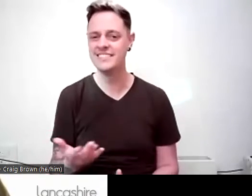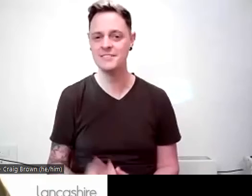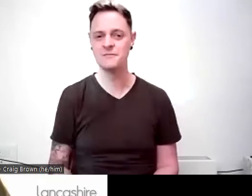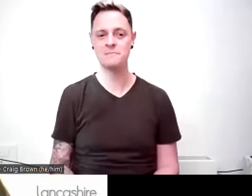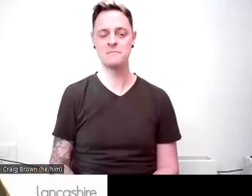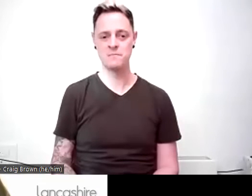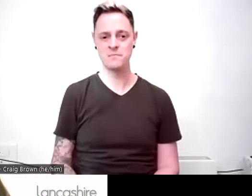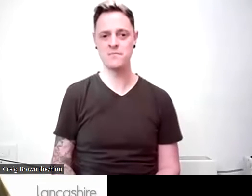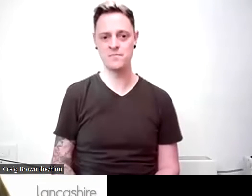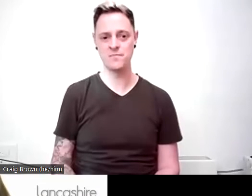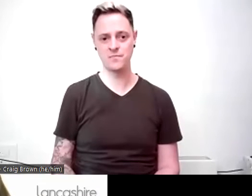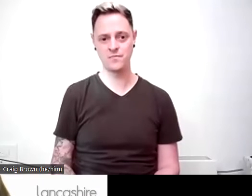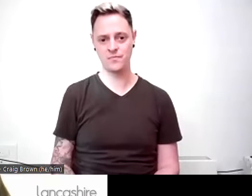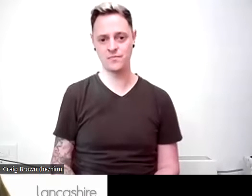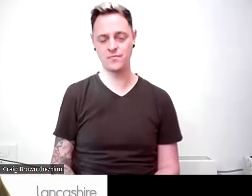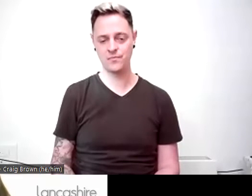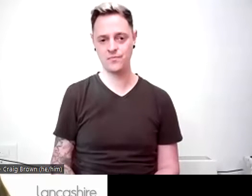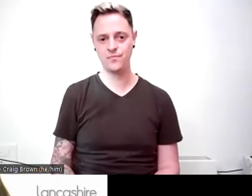So yeah, I think